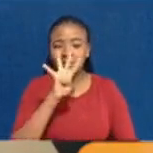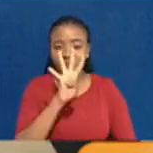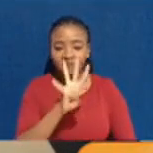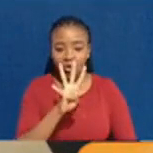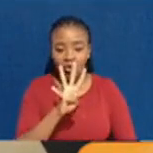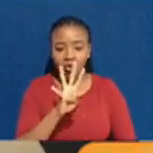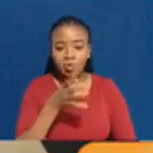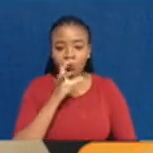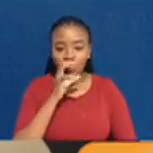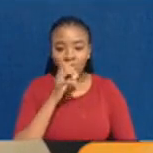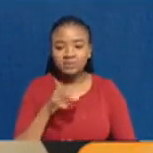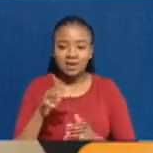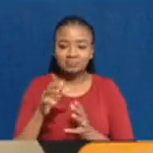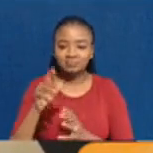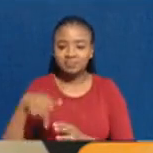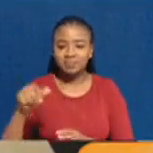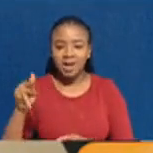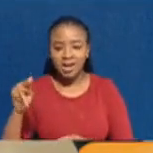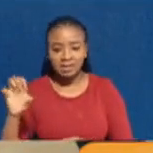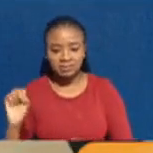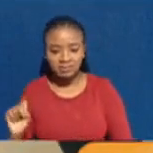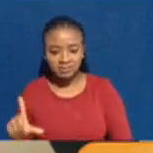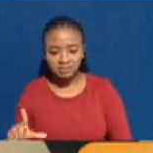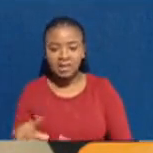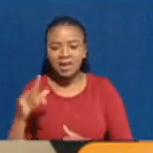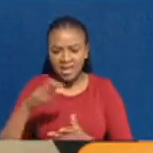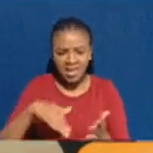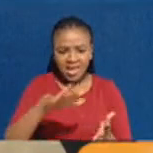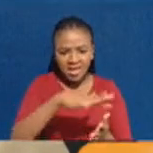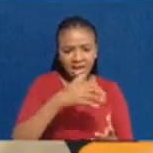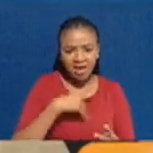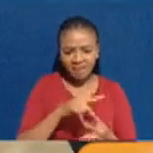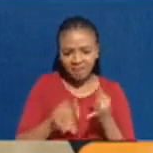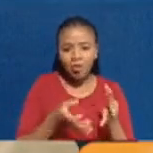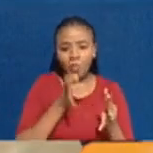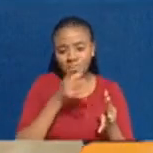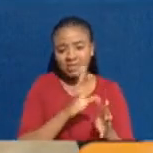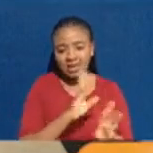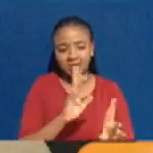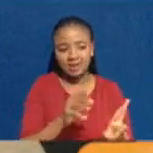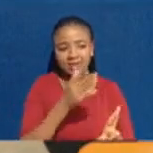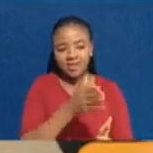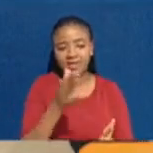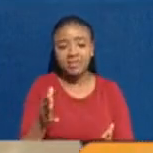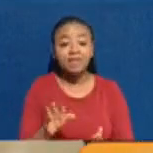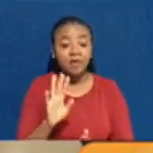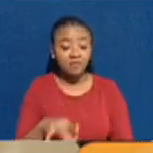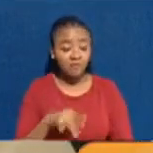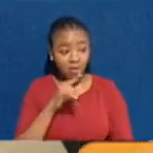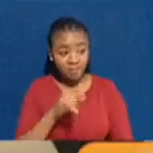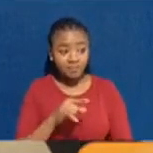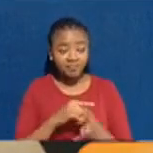we are doing five are in progress. These four water pans, we have been able to put